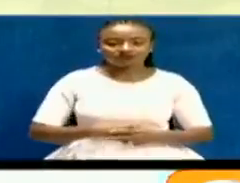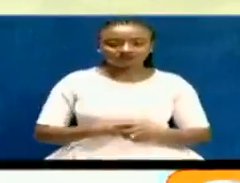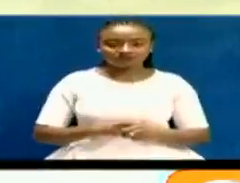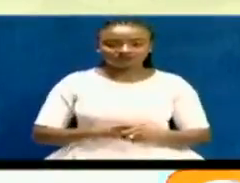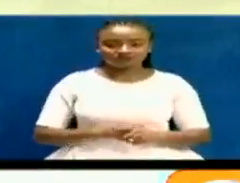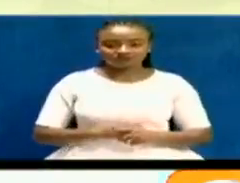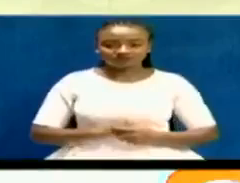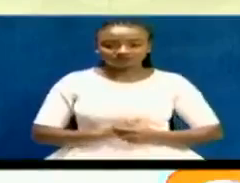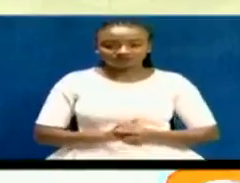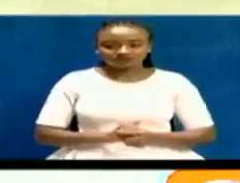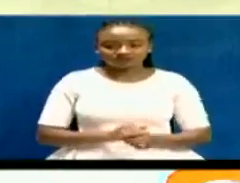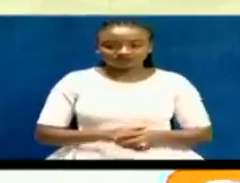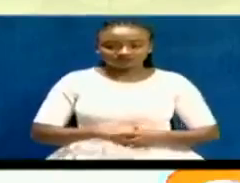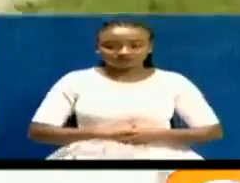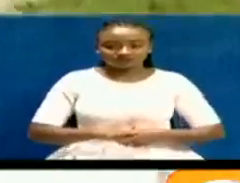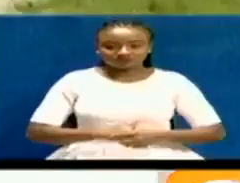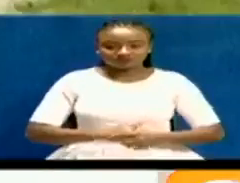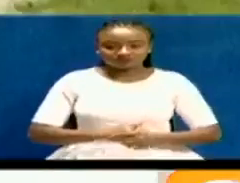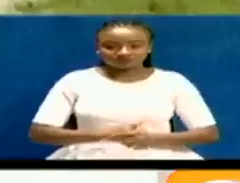very own Sam Gituku.